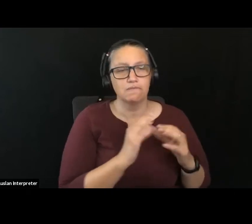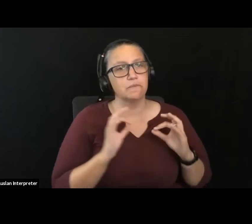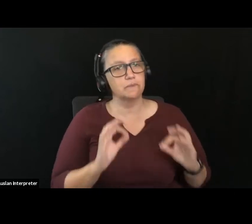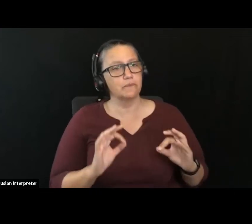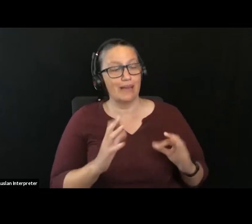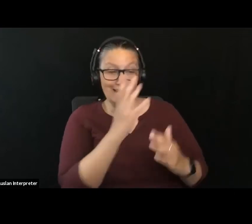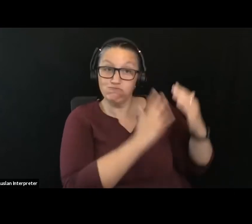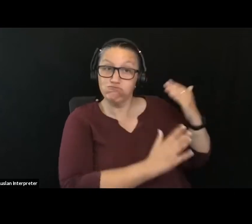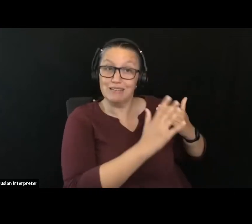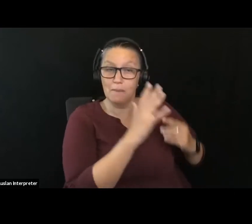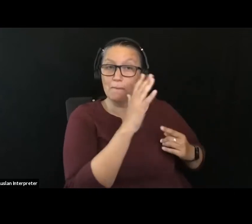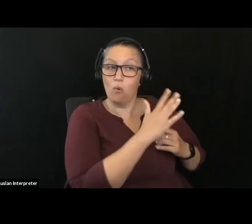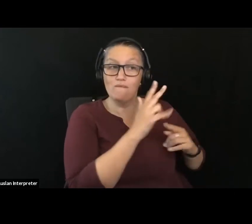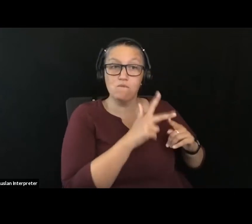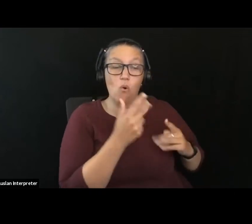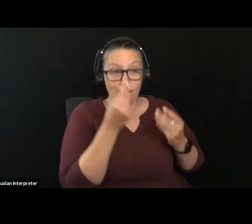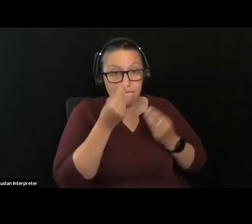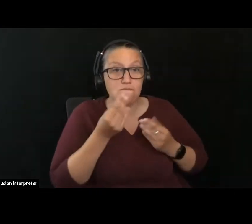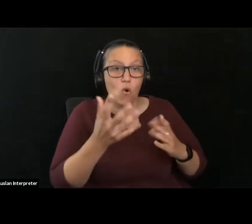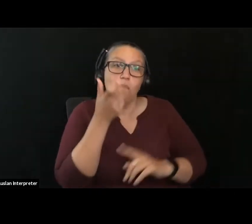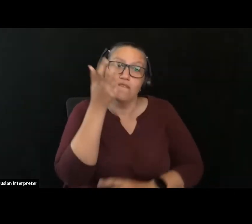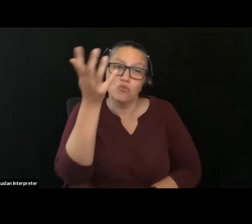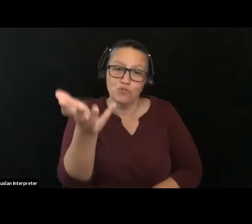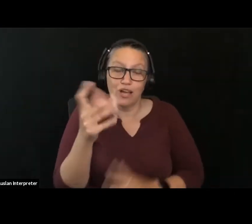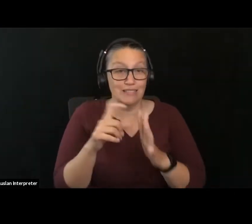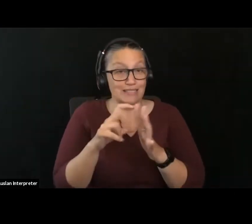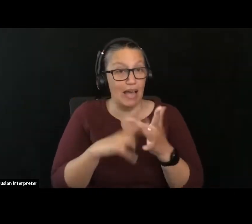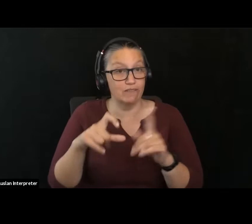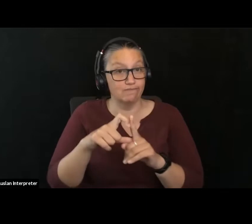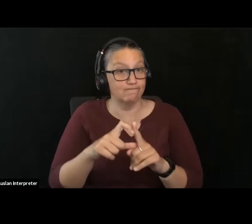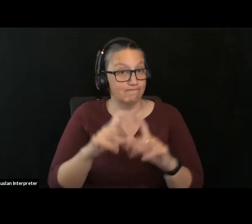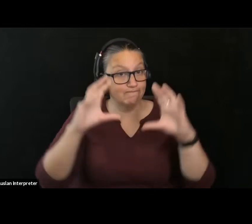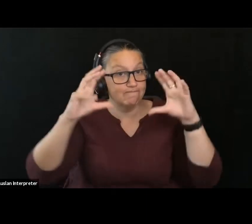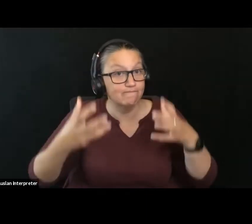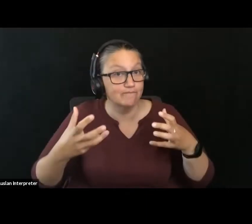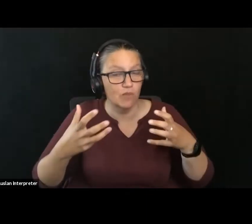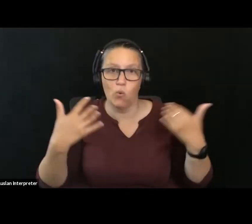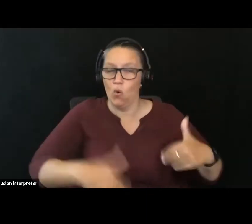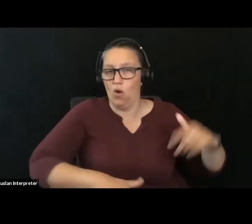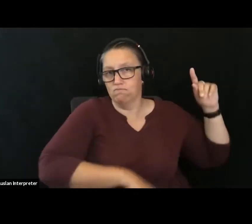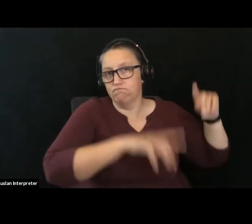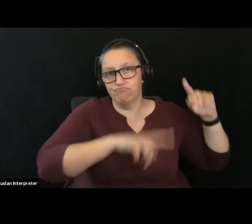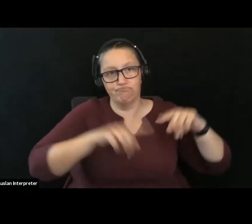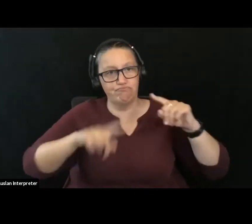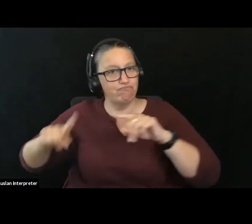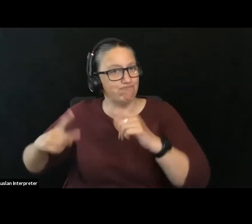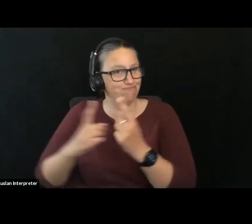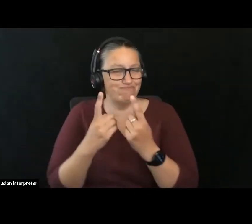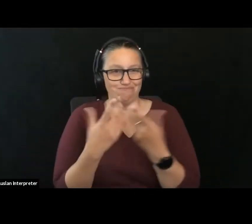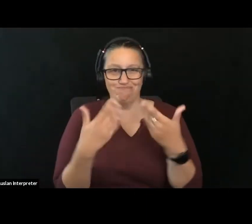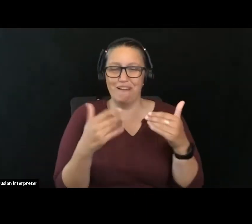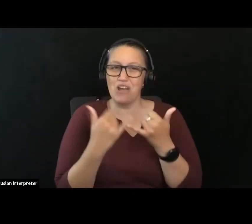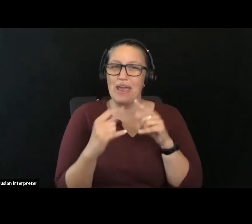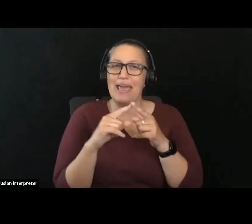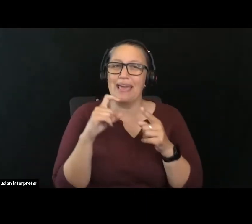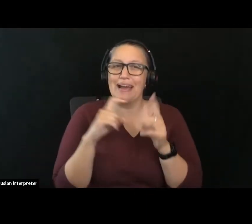future. David's particular interests are extraordinarily eclectic and very broad, but he